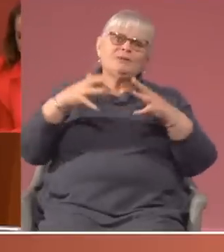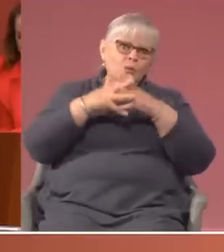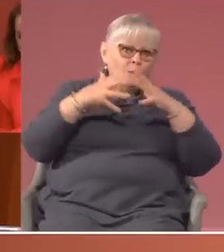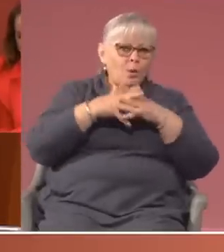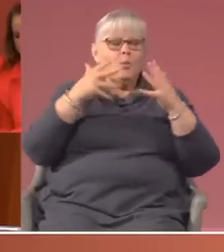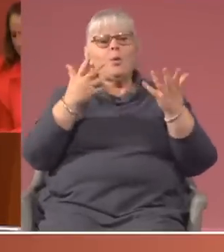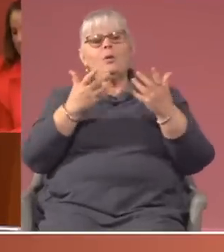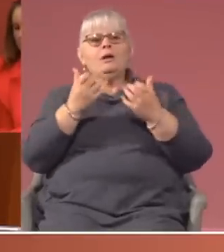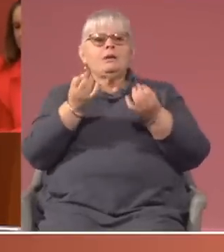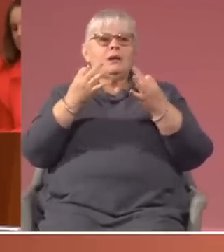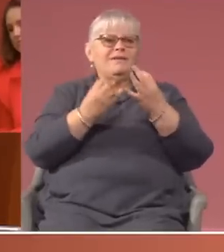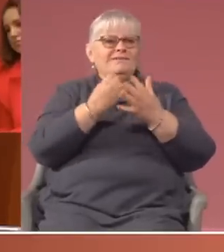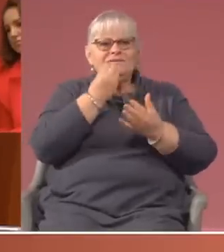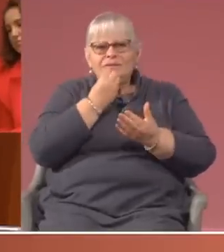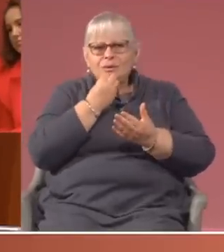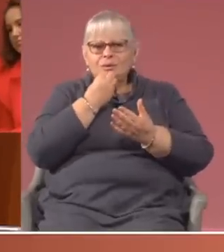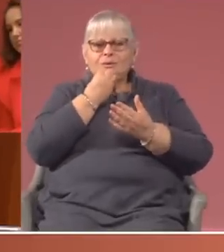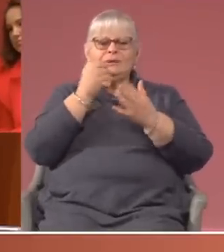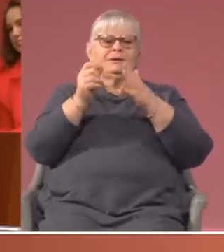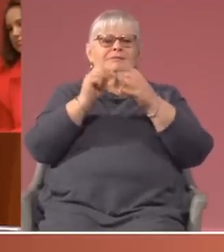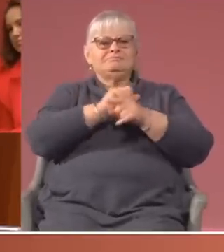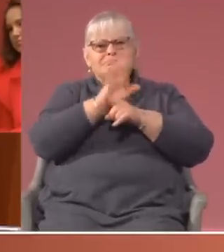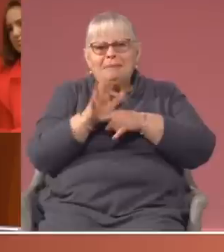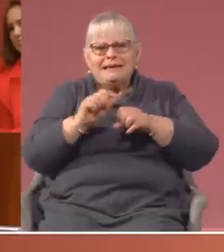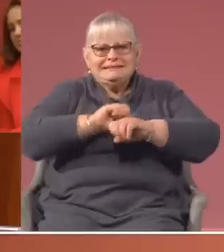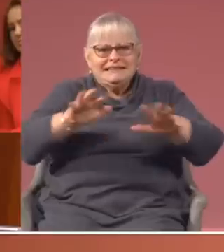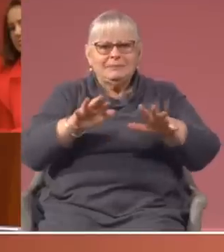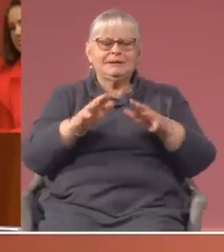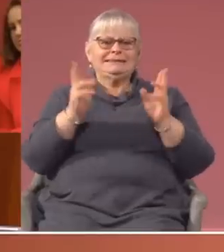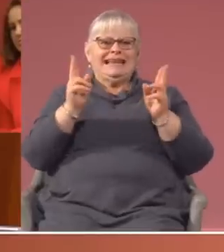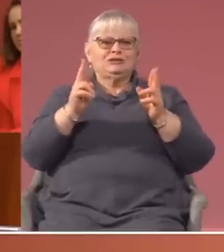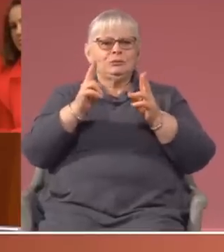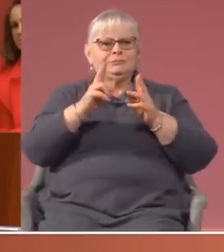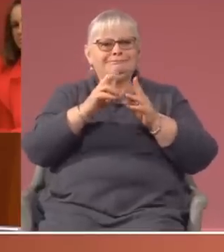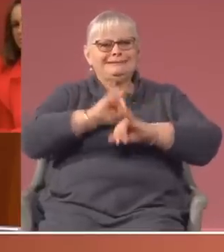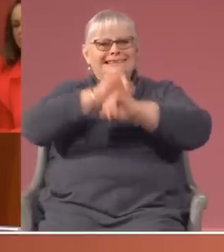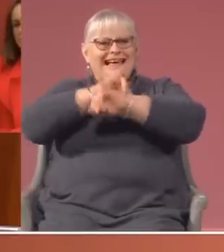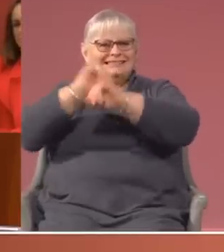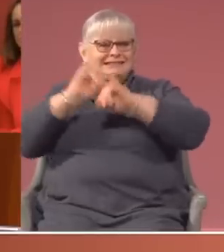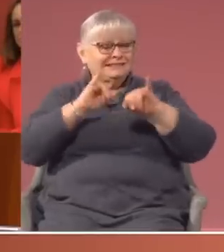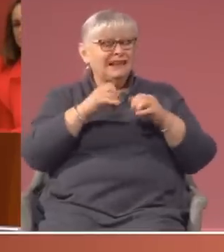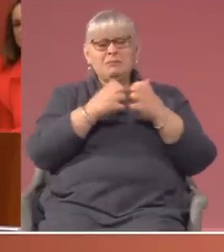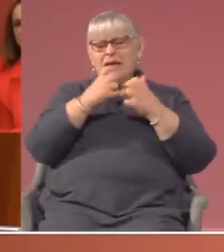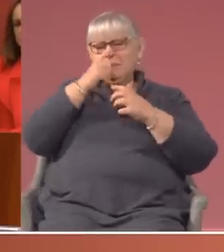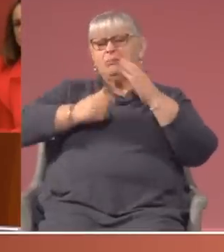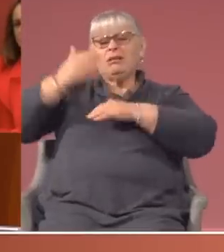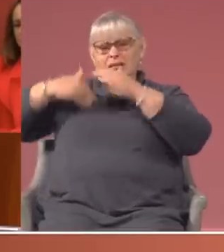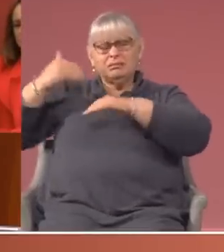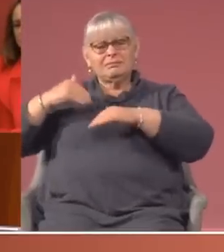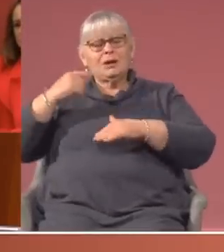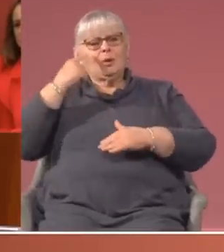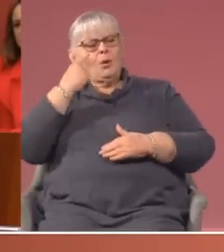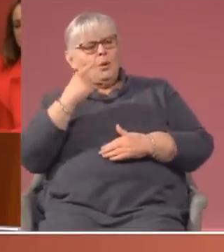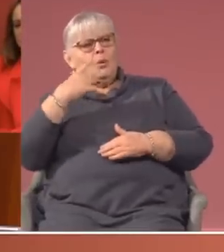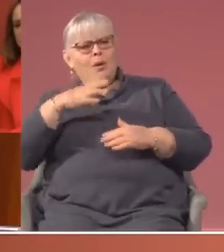famines, pandemics, natural disasters. Many of our forebears put their lives on the line to build what they saw as a